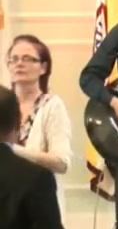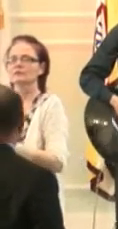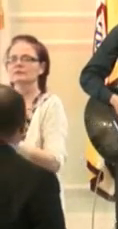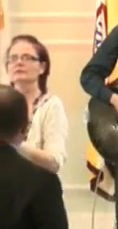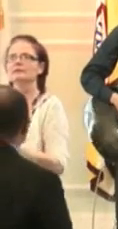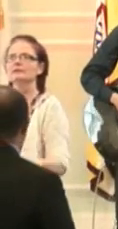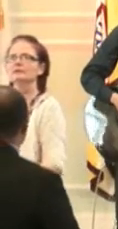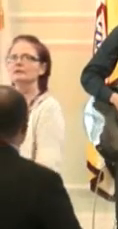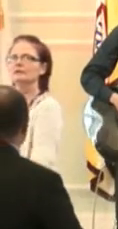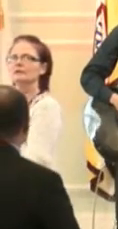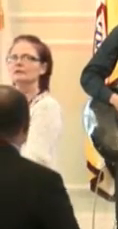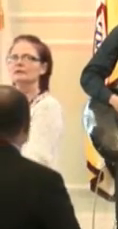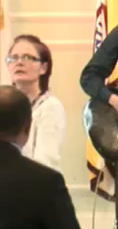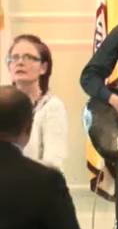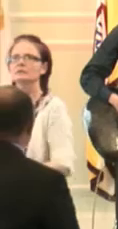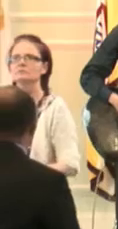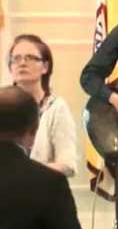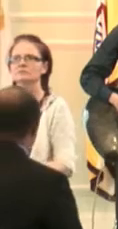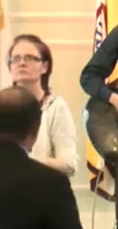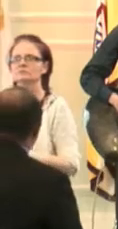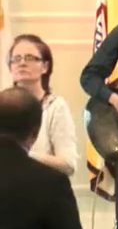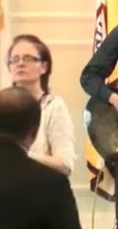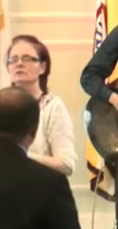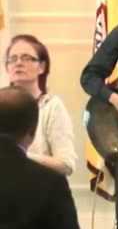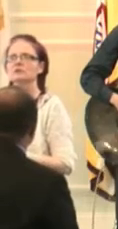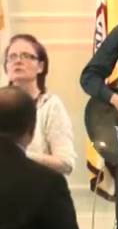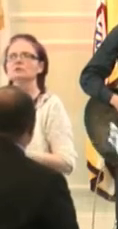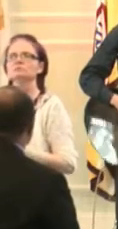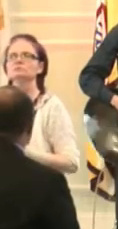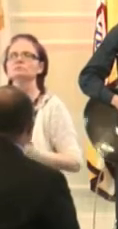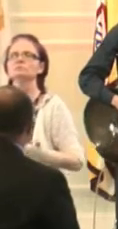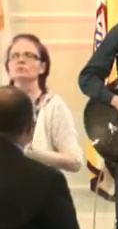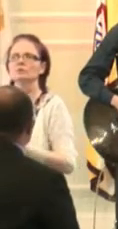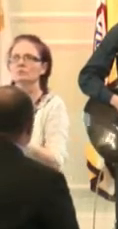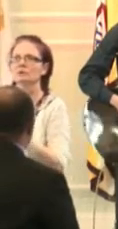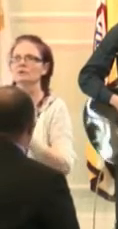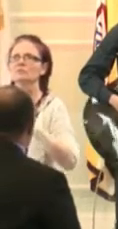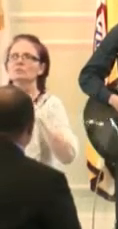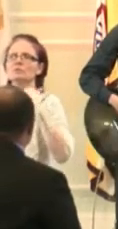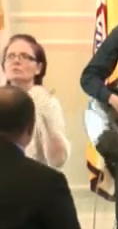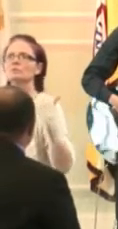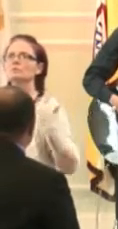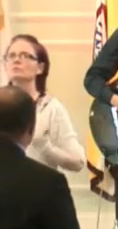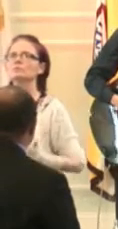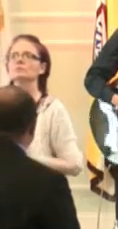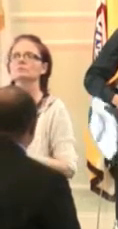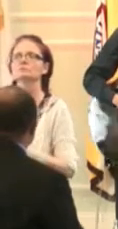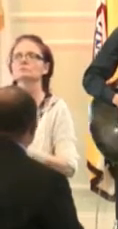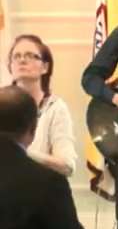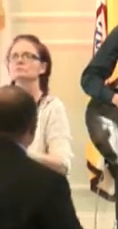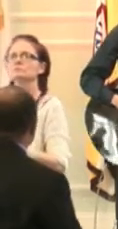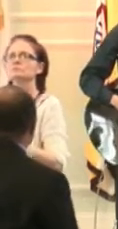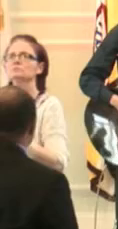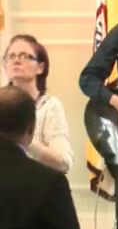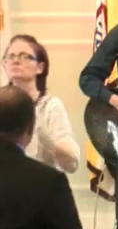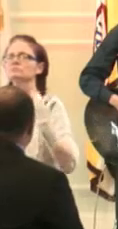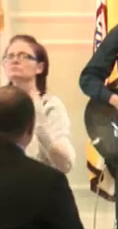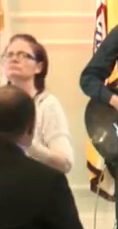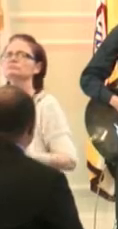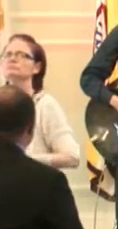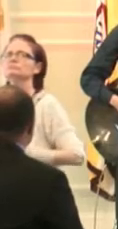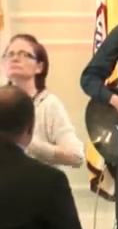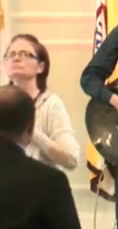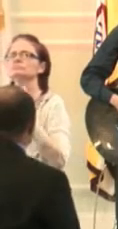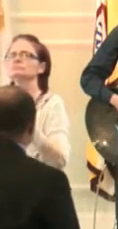As we lay aside our own desires, sweep across our hearts with